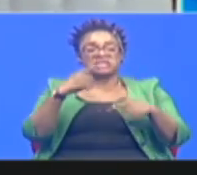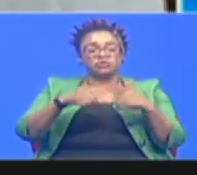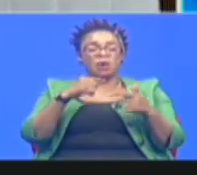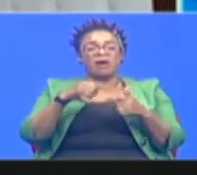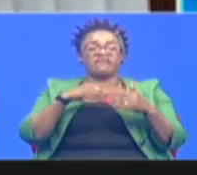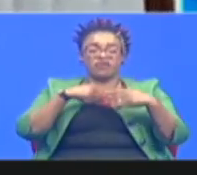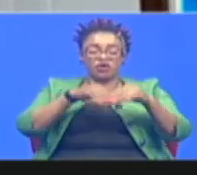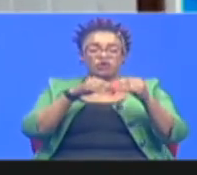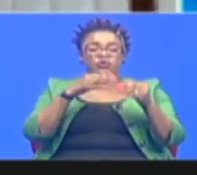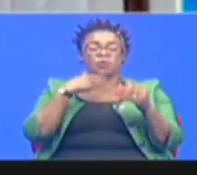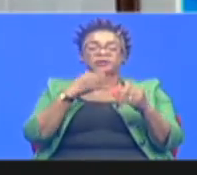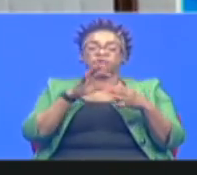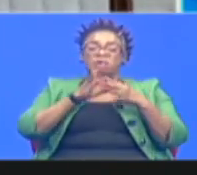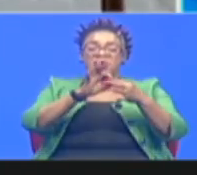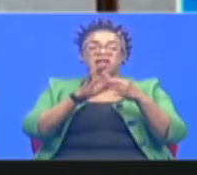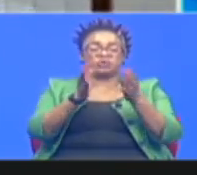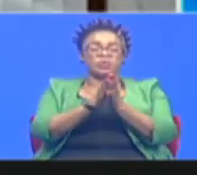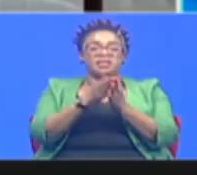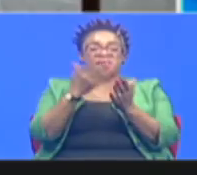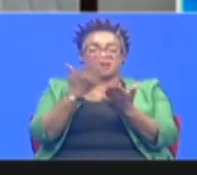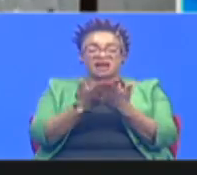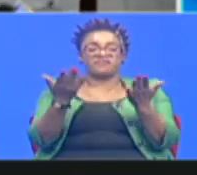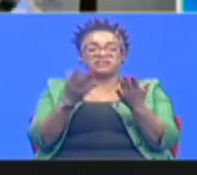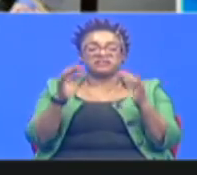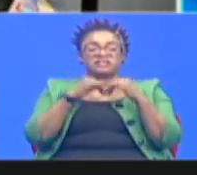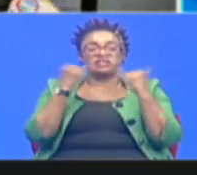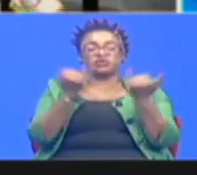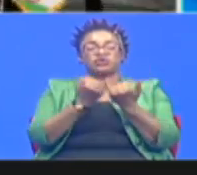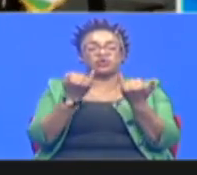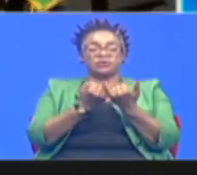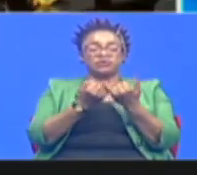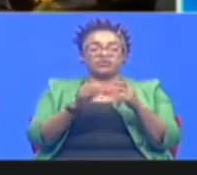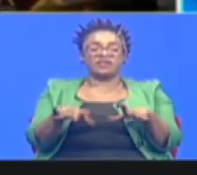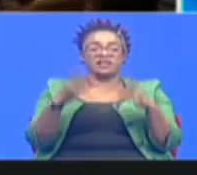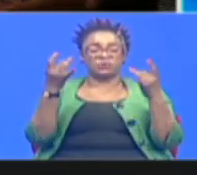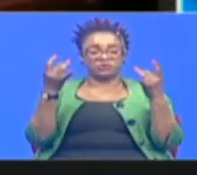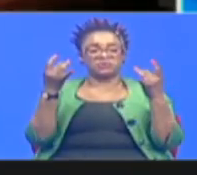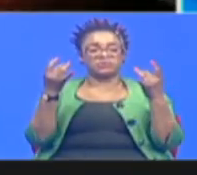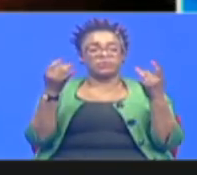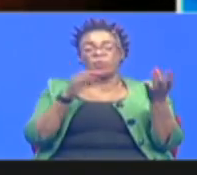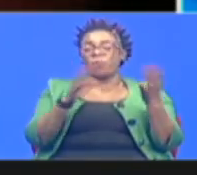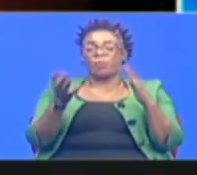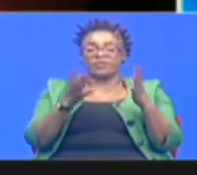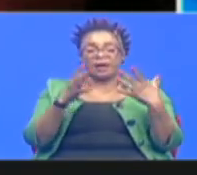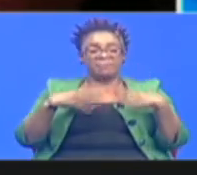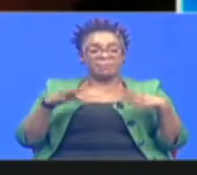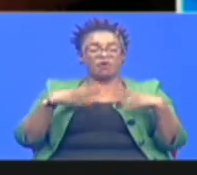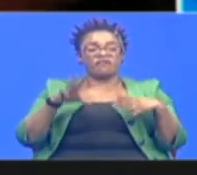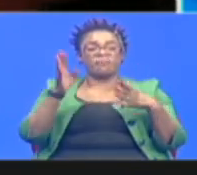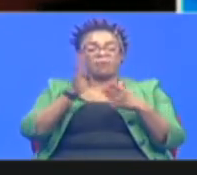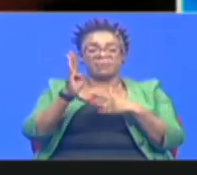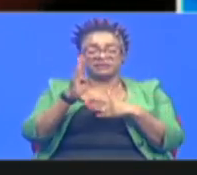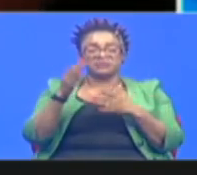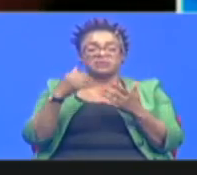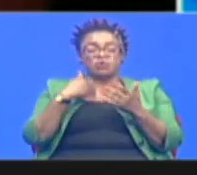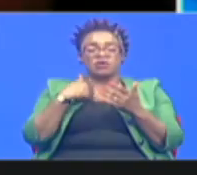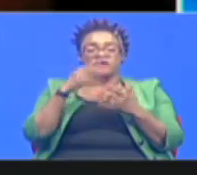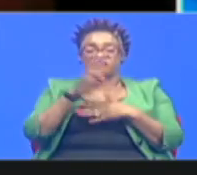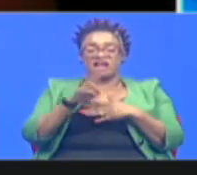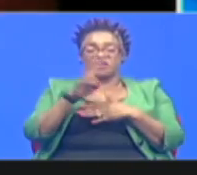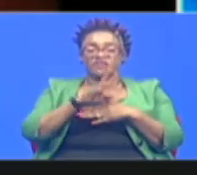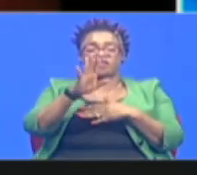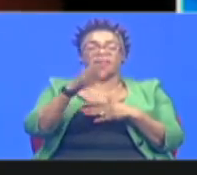with the relevant institutions, including ESCC, to find out whether the people of Bomet got value for their money. Would you, or